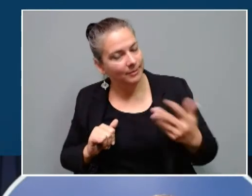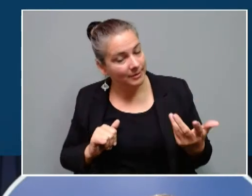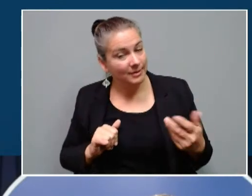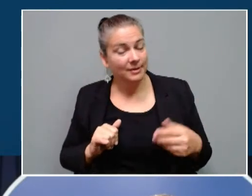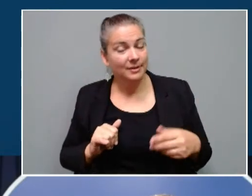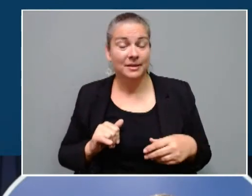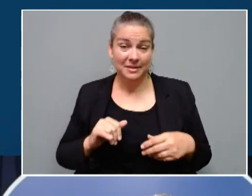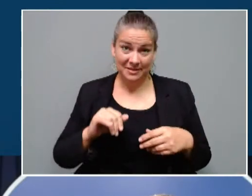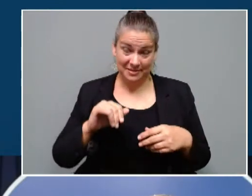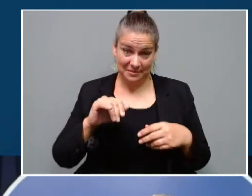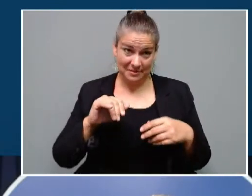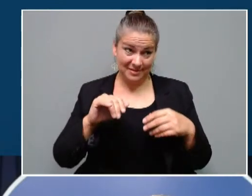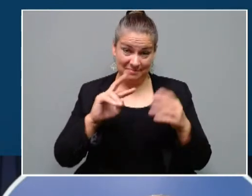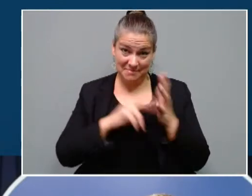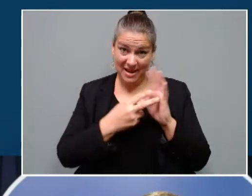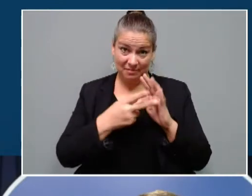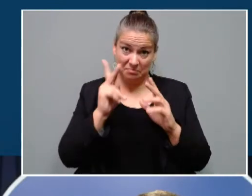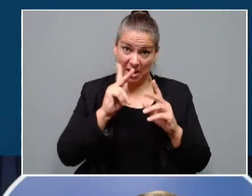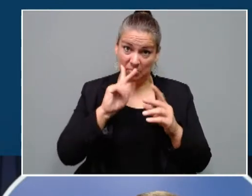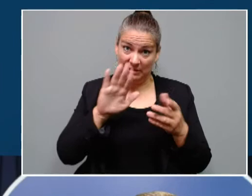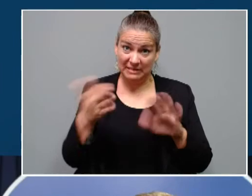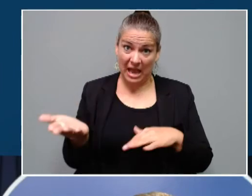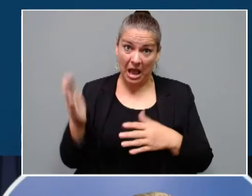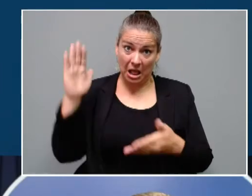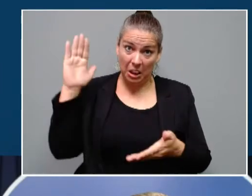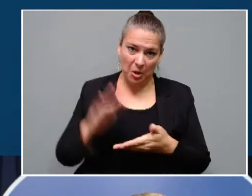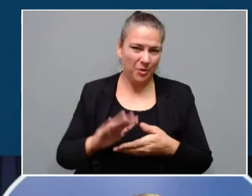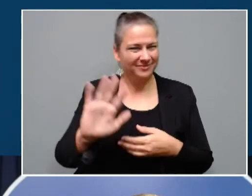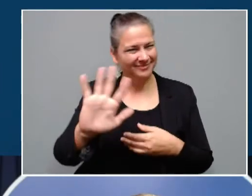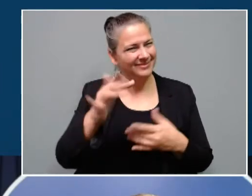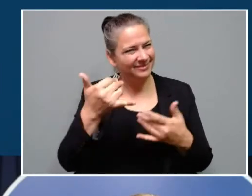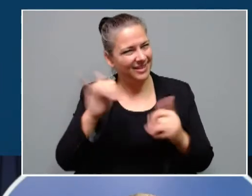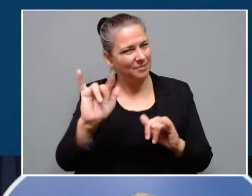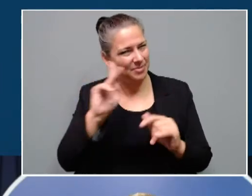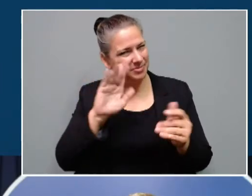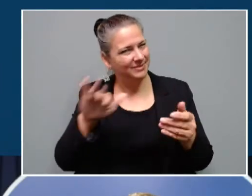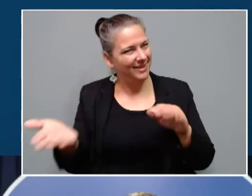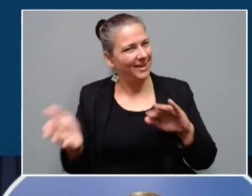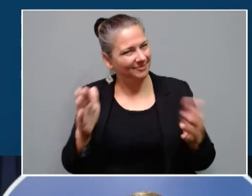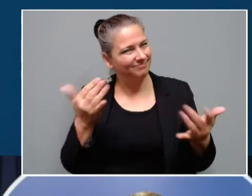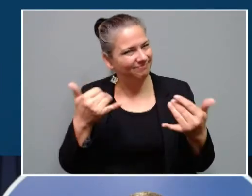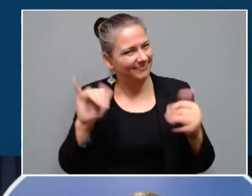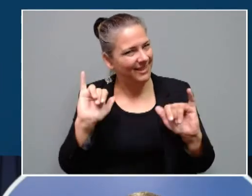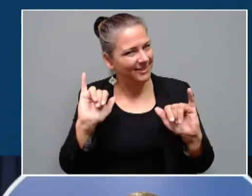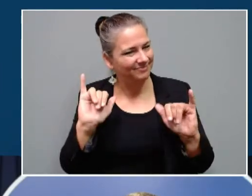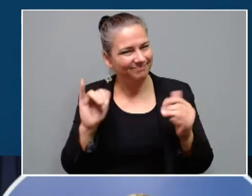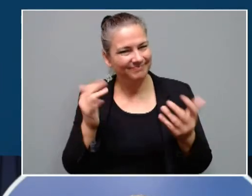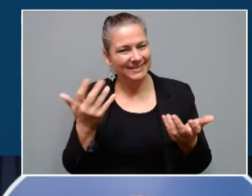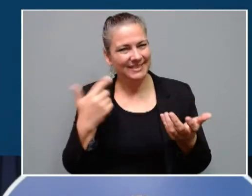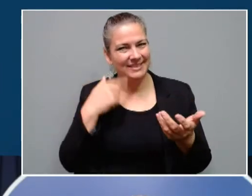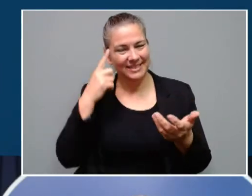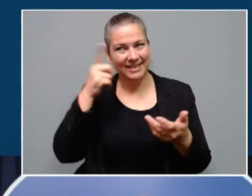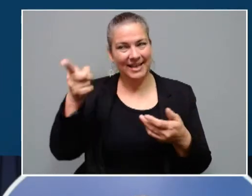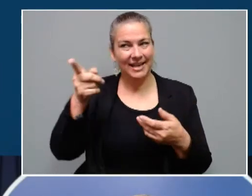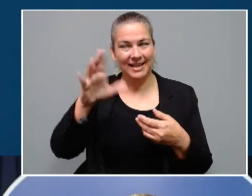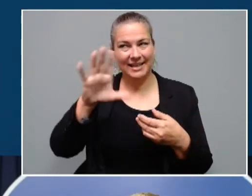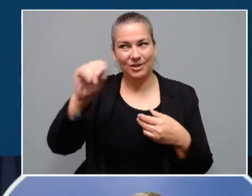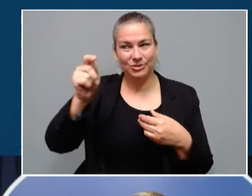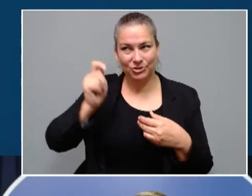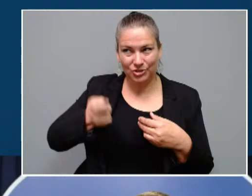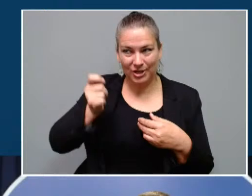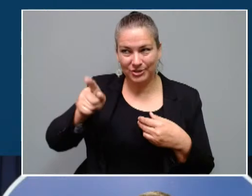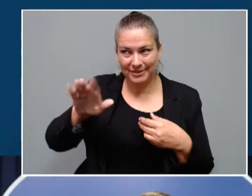a significant number of people out there. I think since the last time we did an update, we've lost a county judge and at least